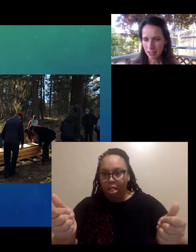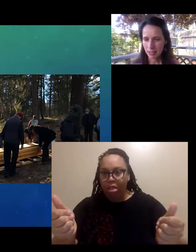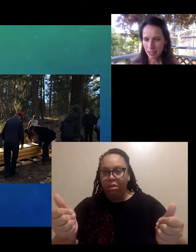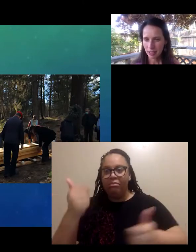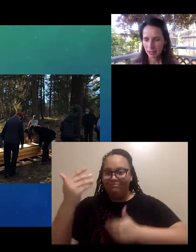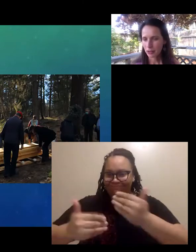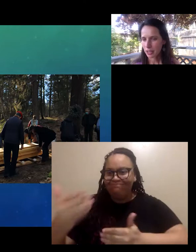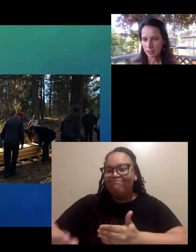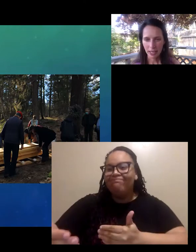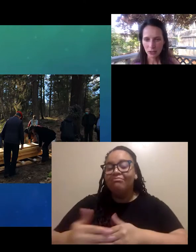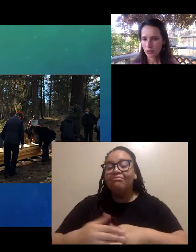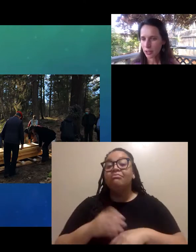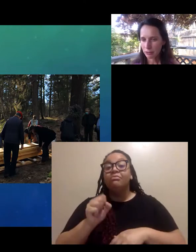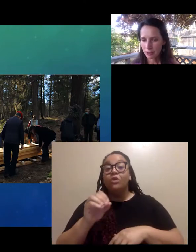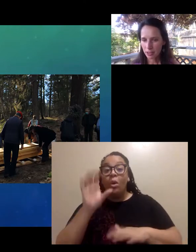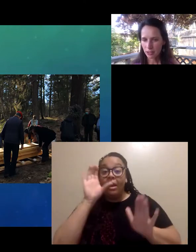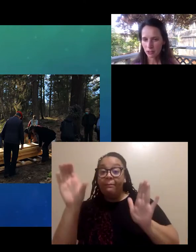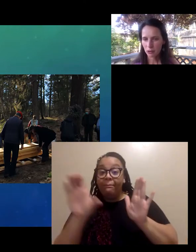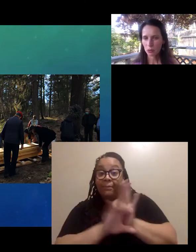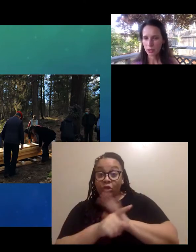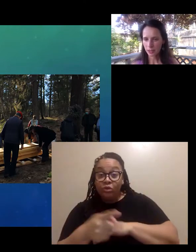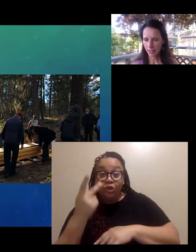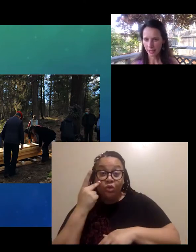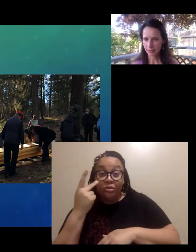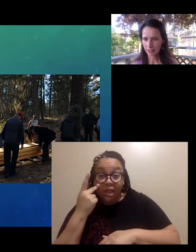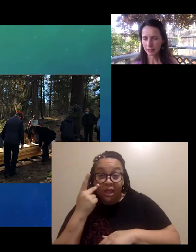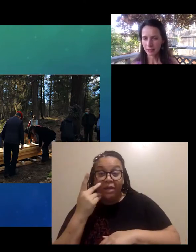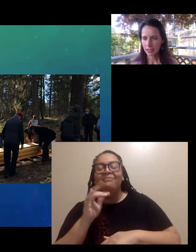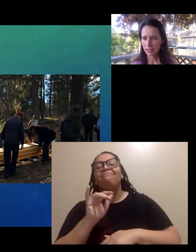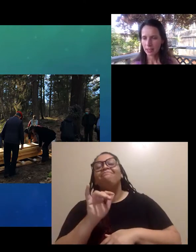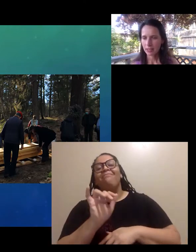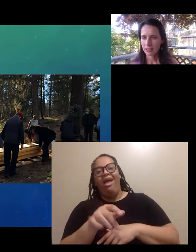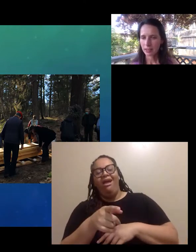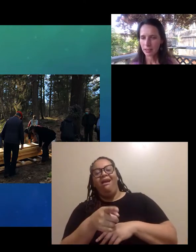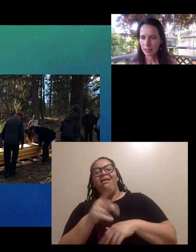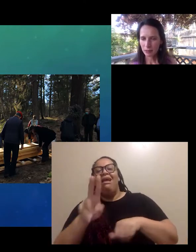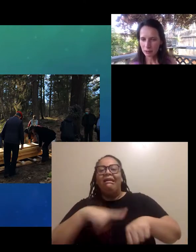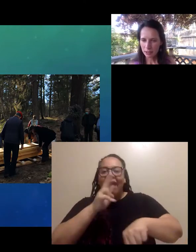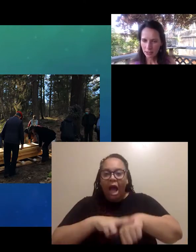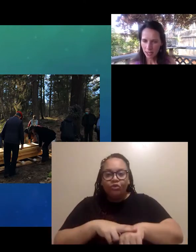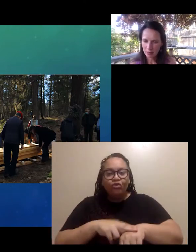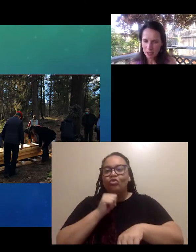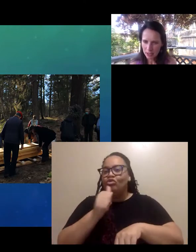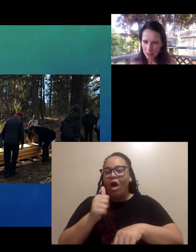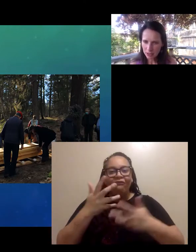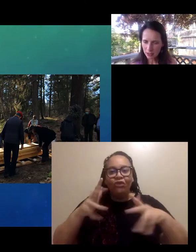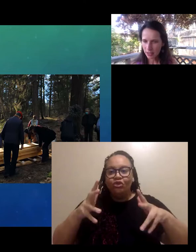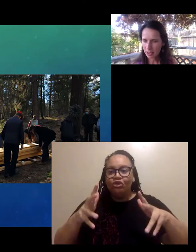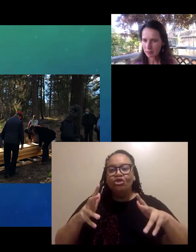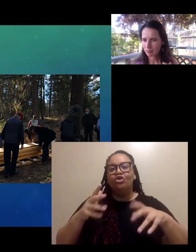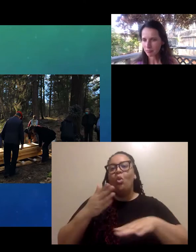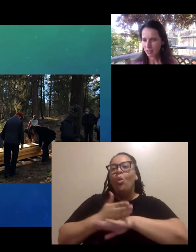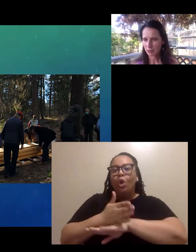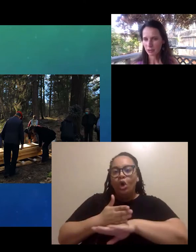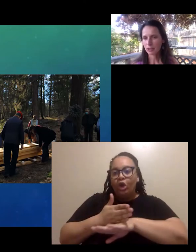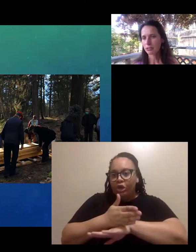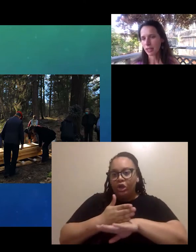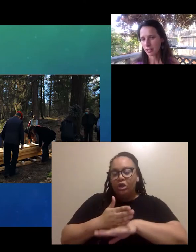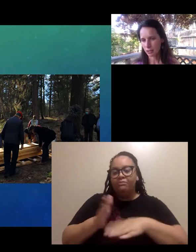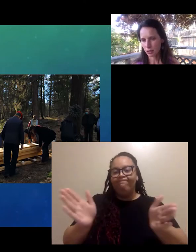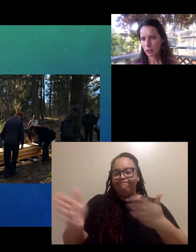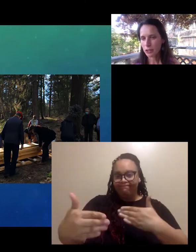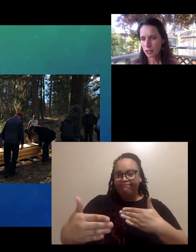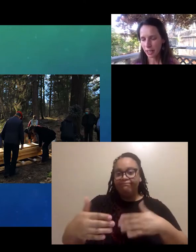you know, a natural unfinished wood casket. And this one happened to be, you know,